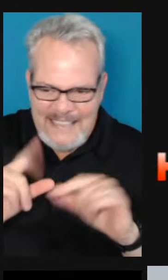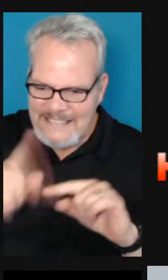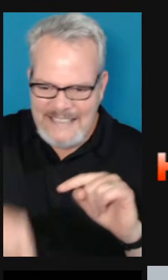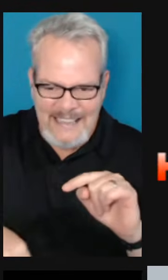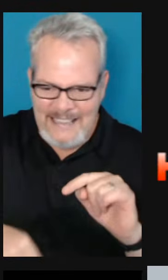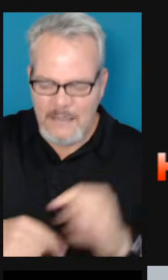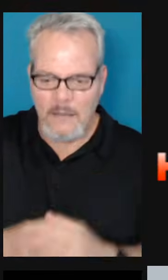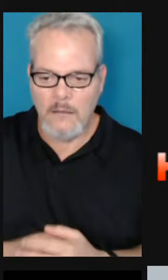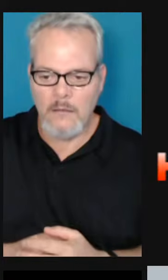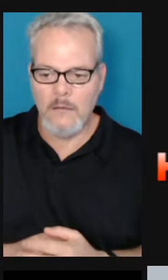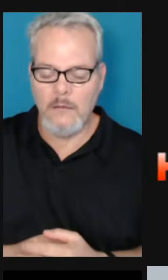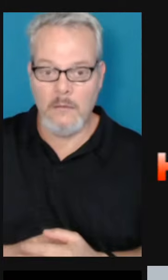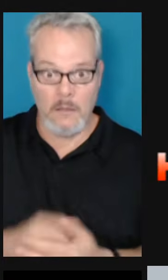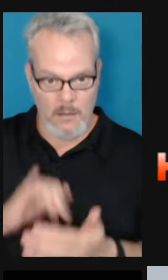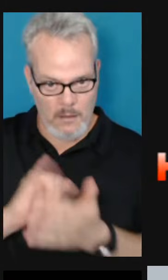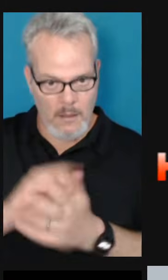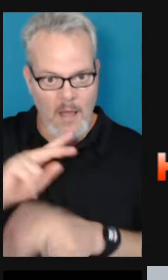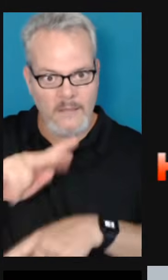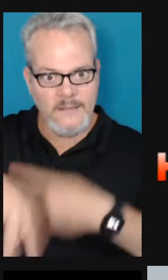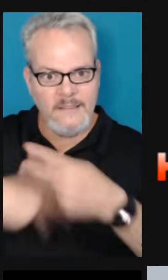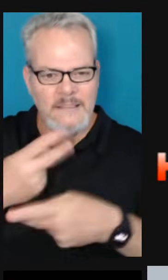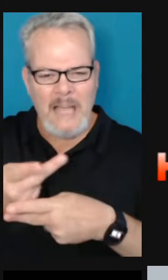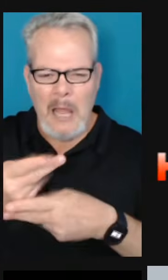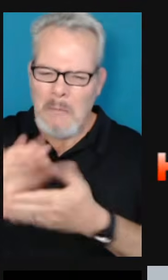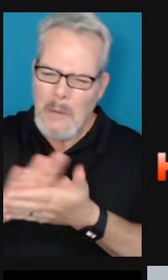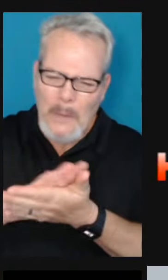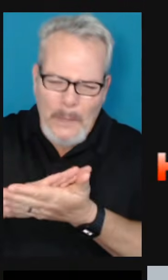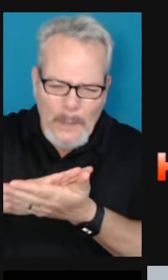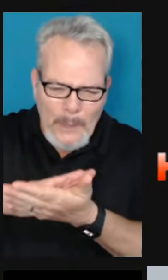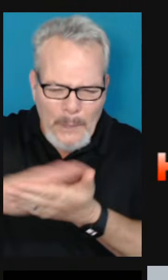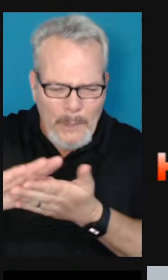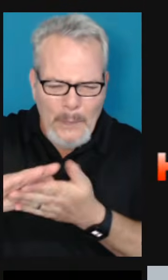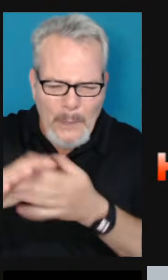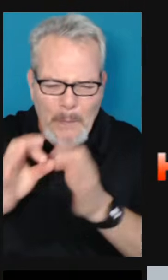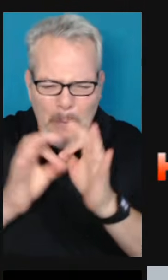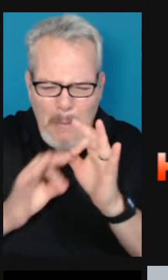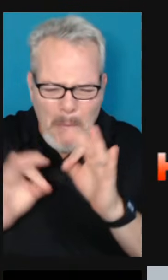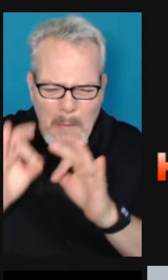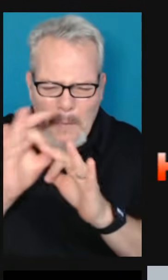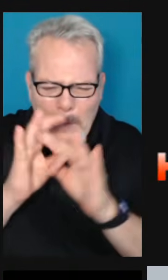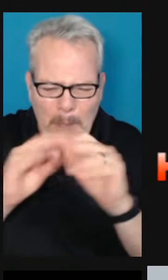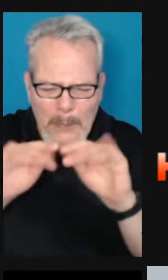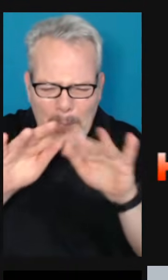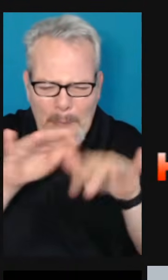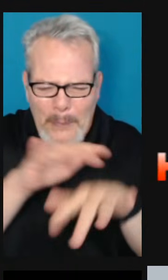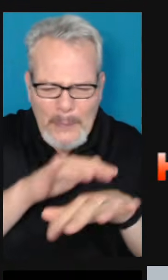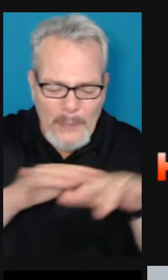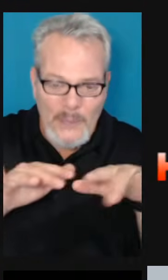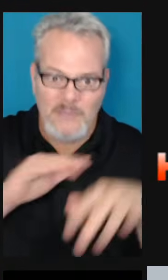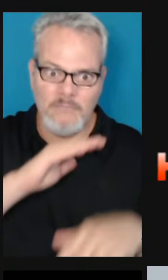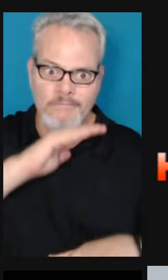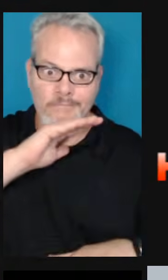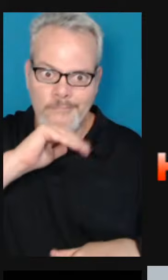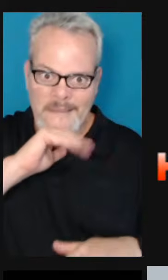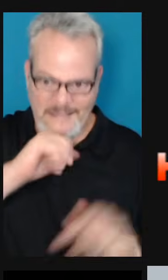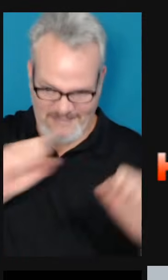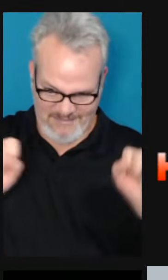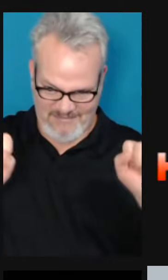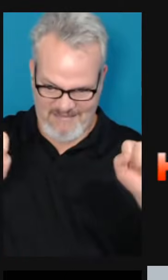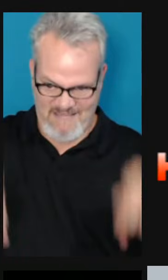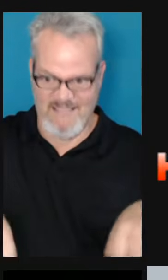So when you have that kind of very fine ash, then it gets even messier, right? And so this guidance is for that as well as what we have going on